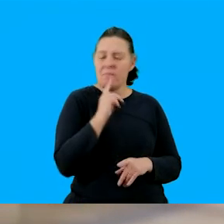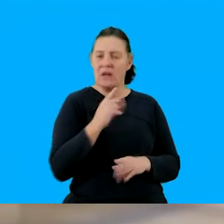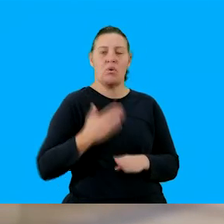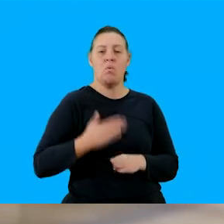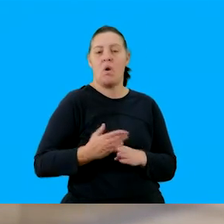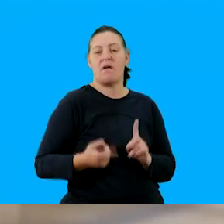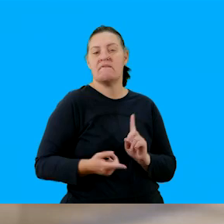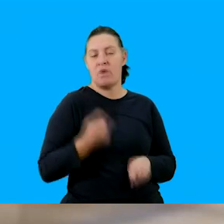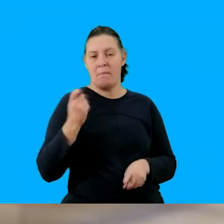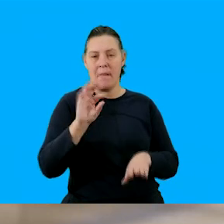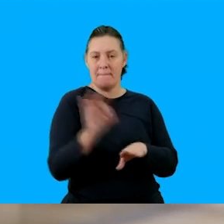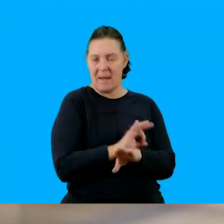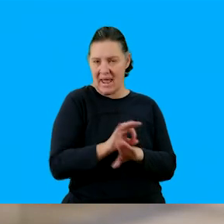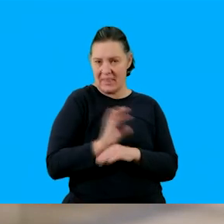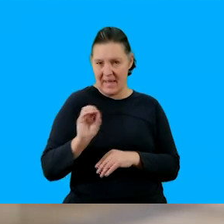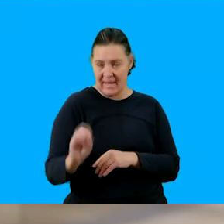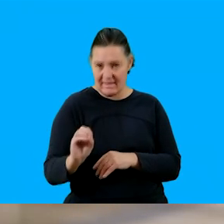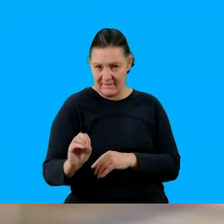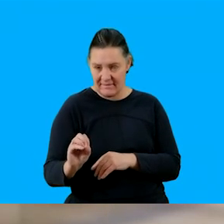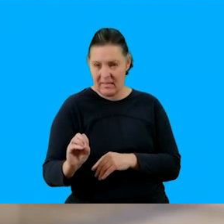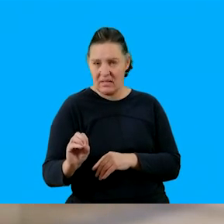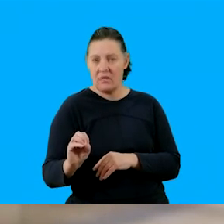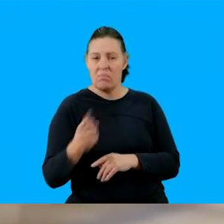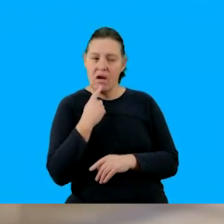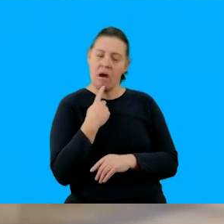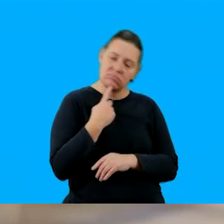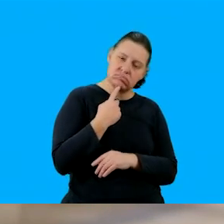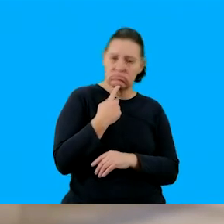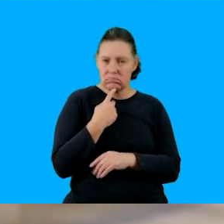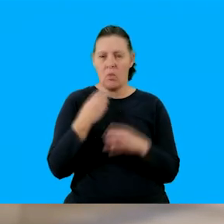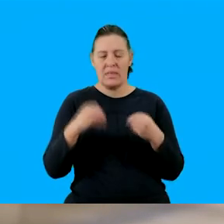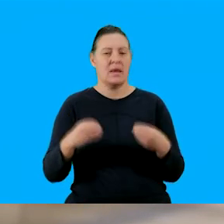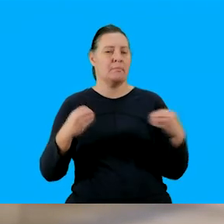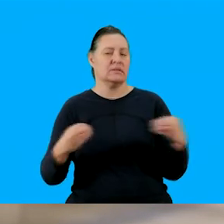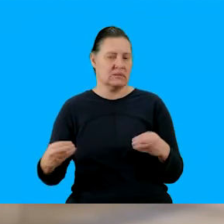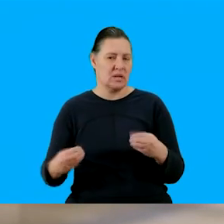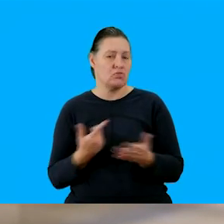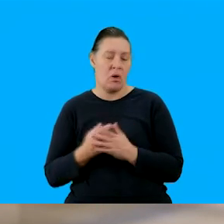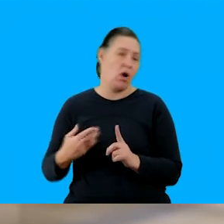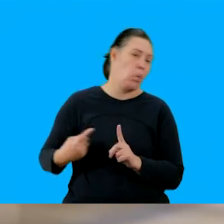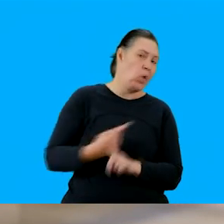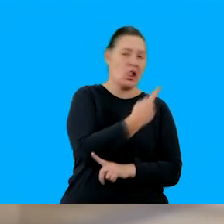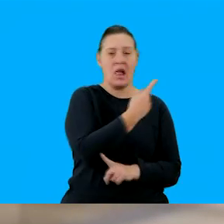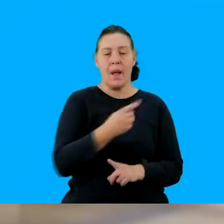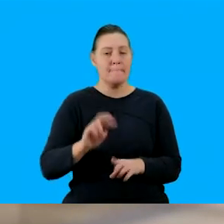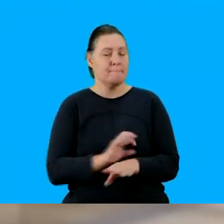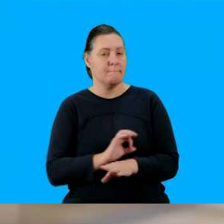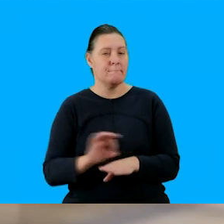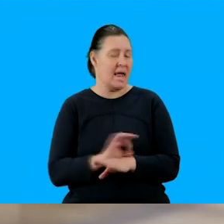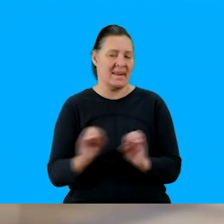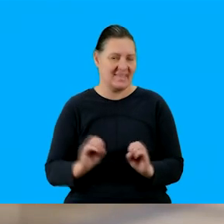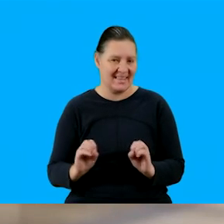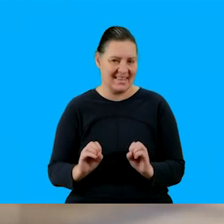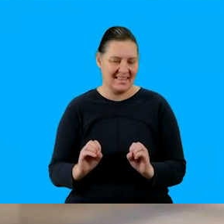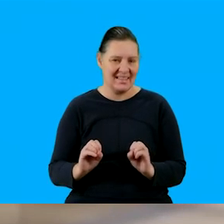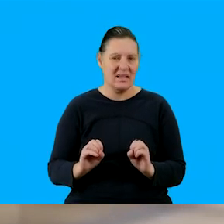to operate from the plan that they have decided to do in a business, and they will not deviate from the plan. And from